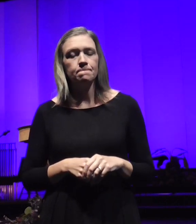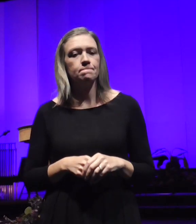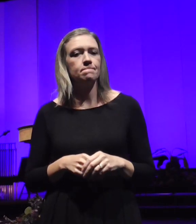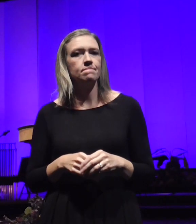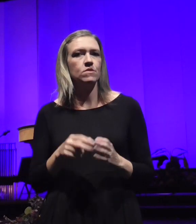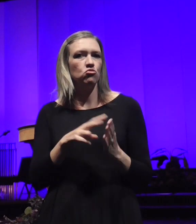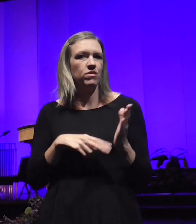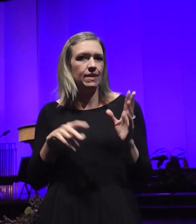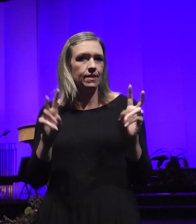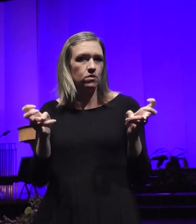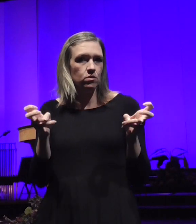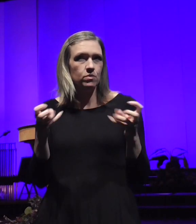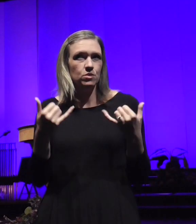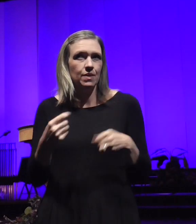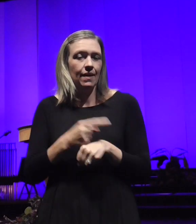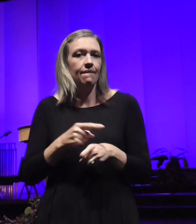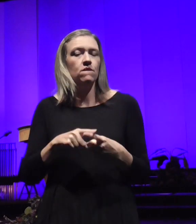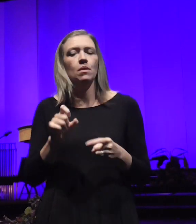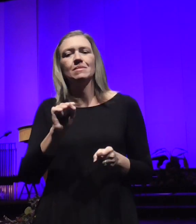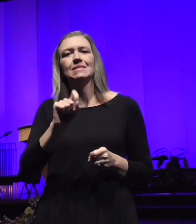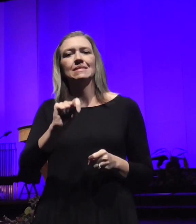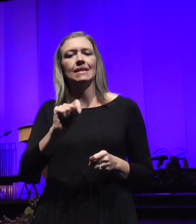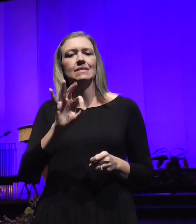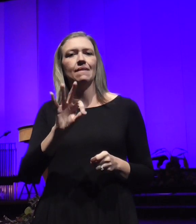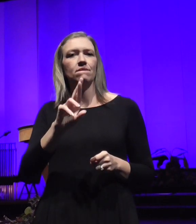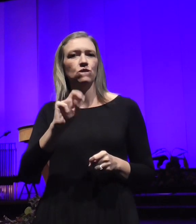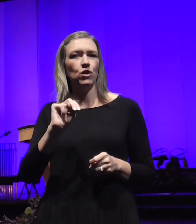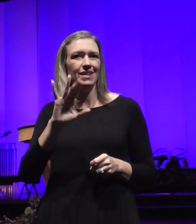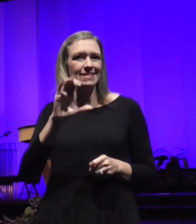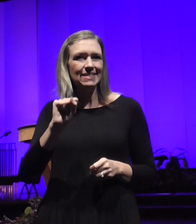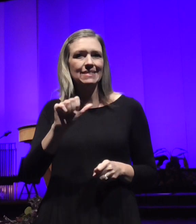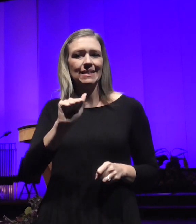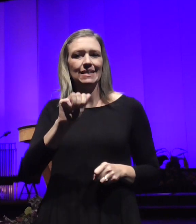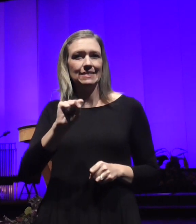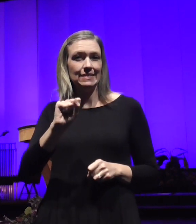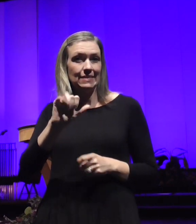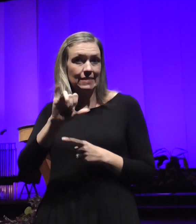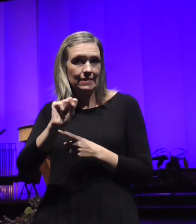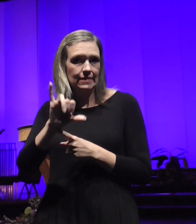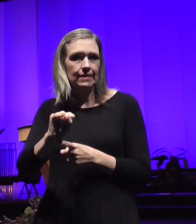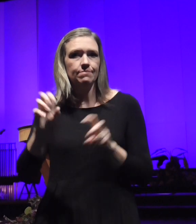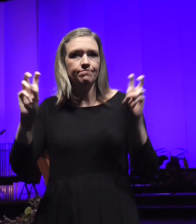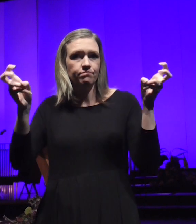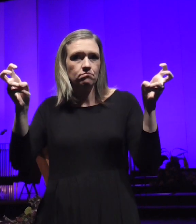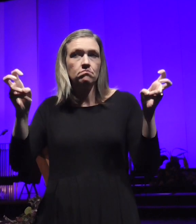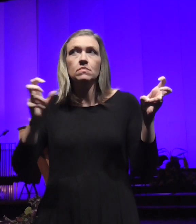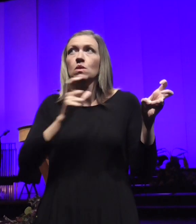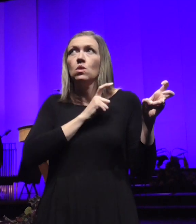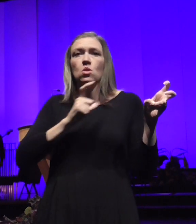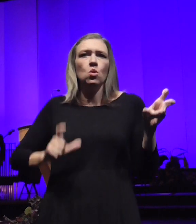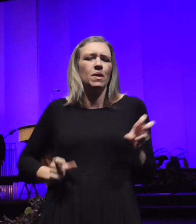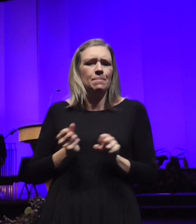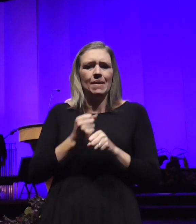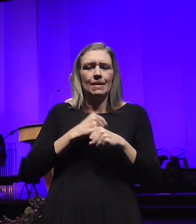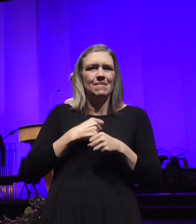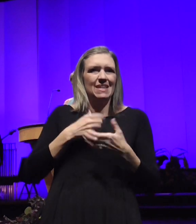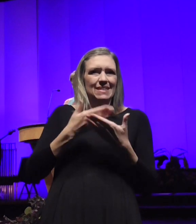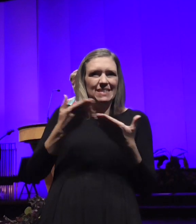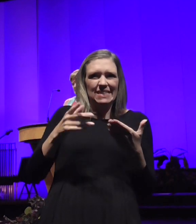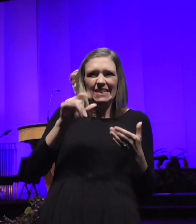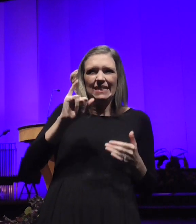Our reading today is from St. Francis of Assisi. Lord, make me an instrument of thy